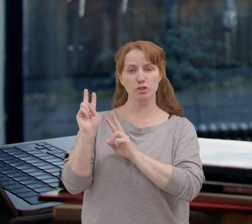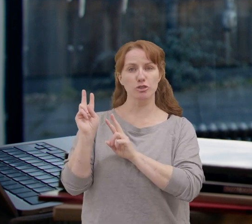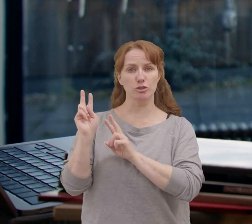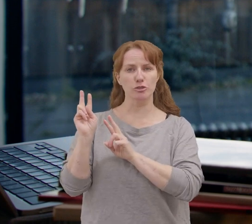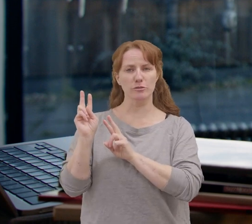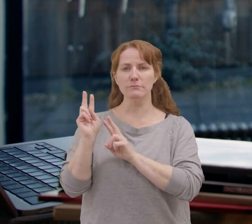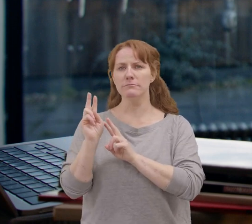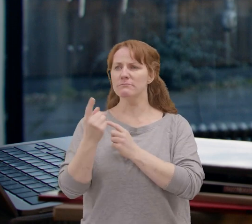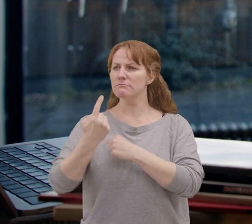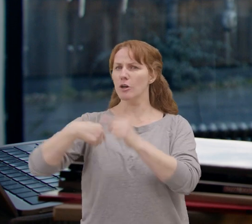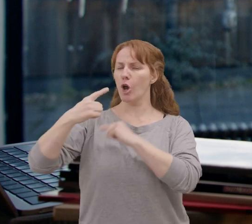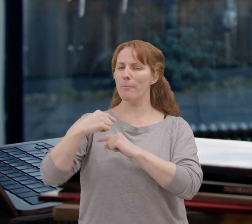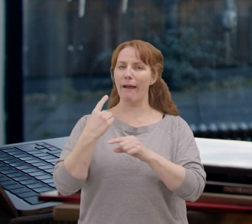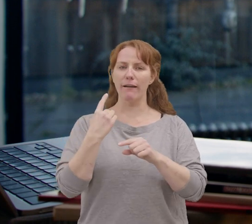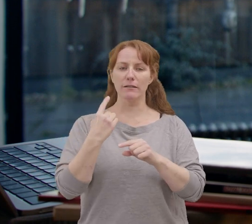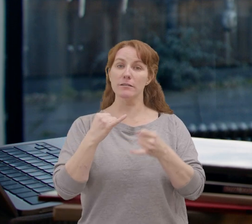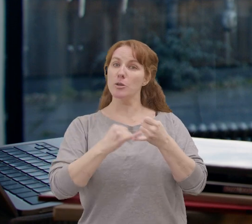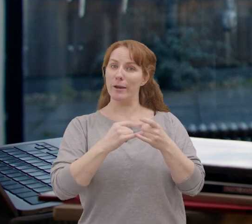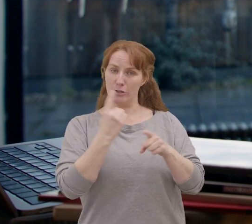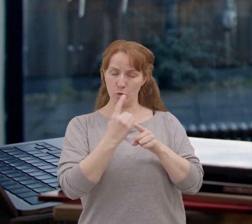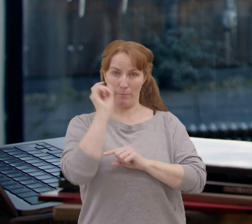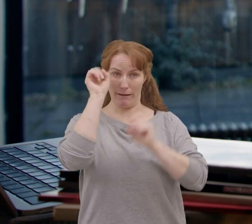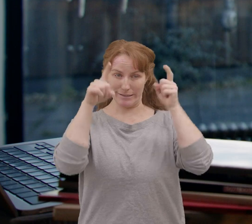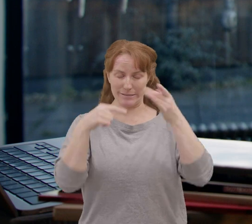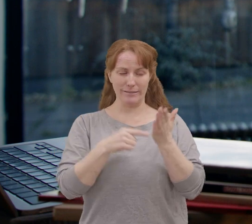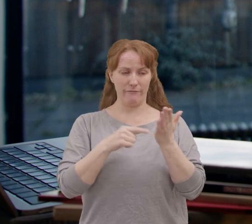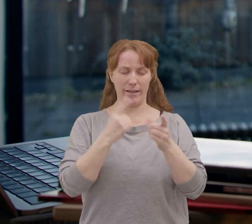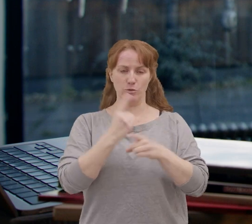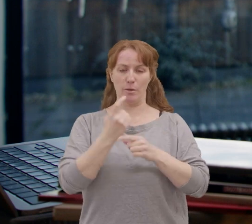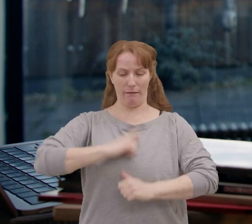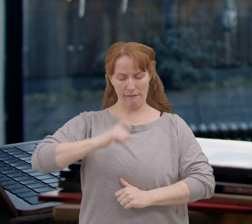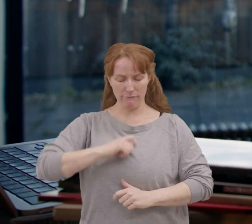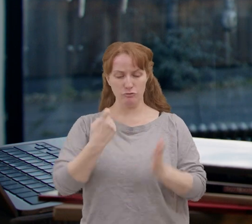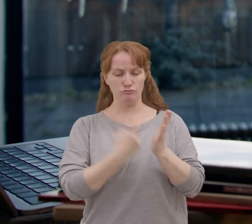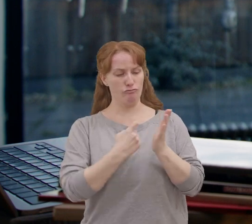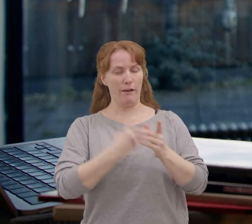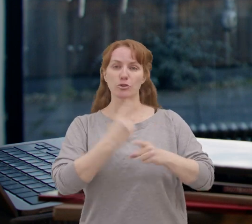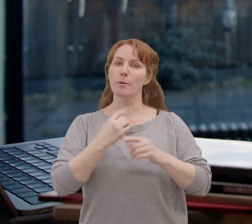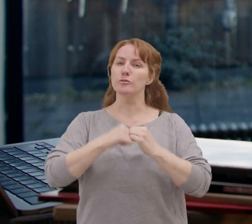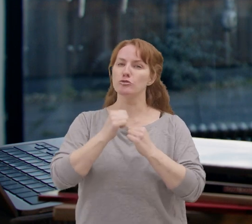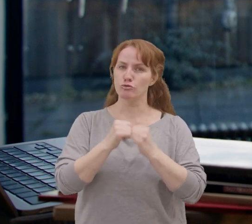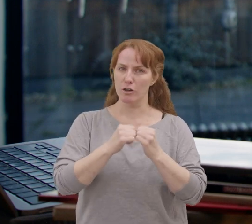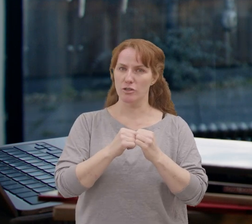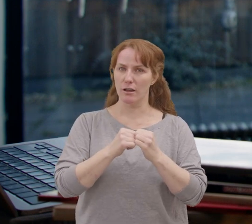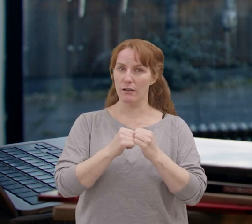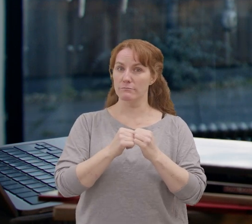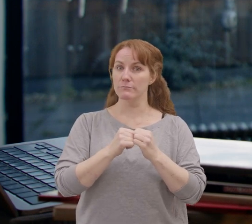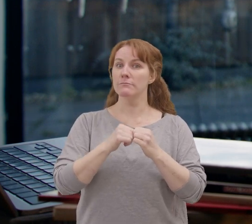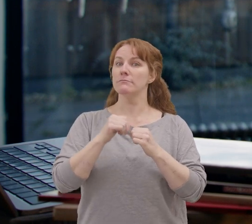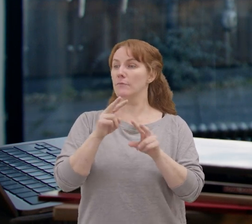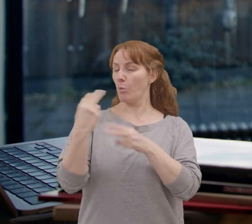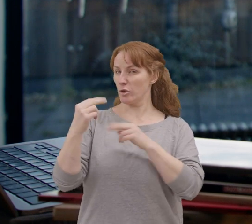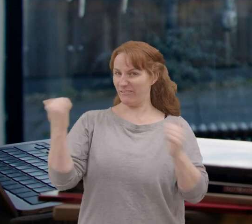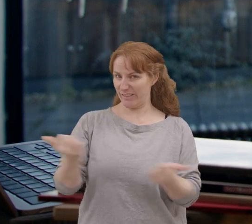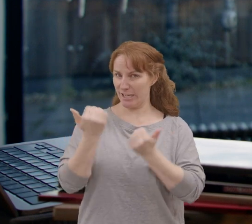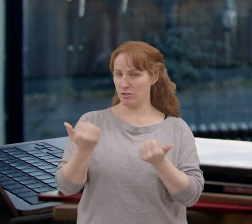to go back and look at Sabrina talking about your ideas, Tiffany talking about characters, and Ryan talking about structure. But if you've already watched